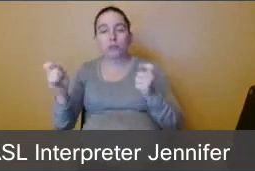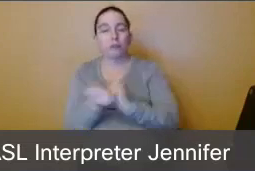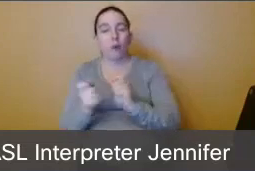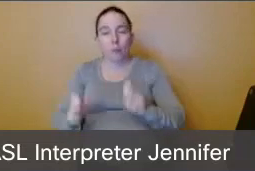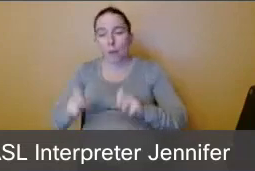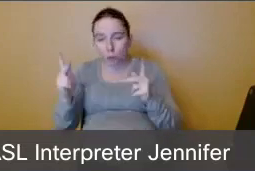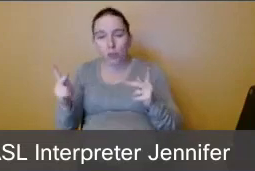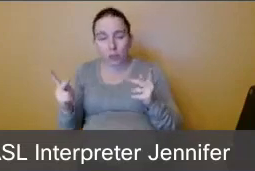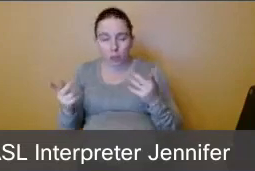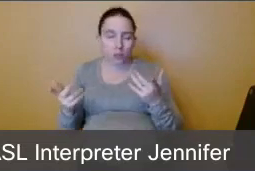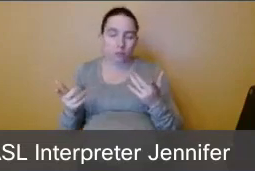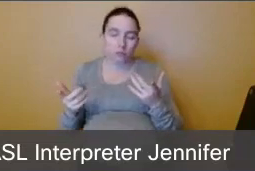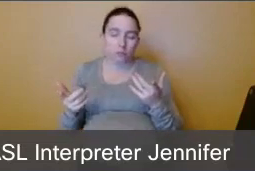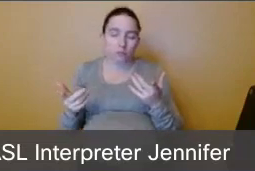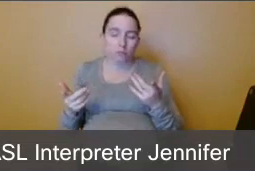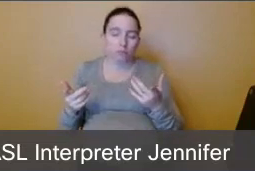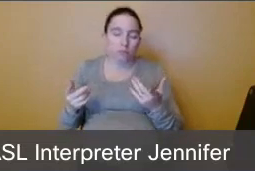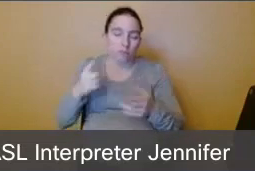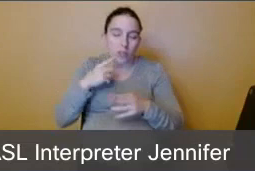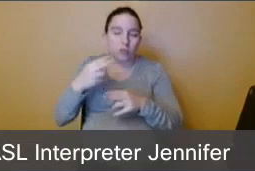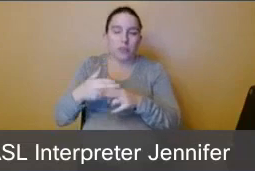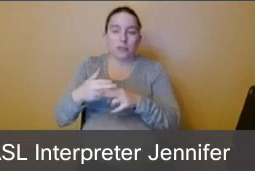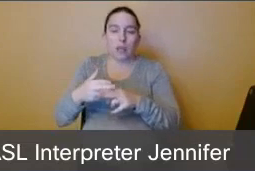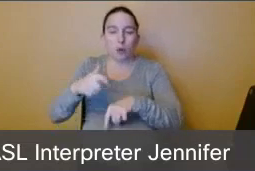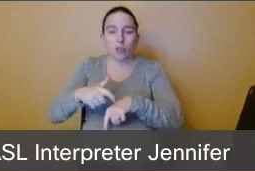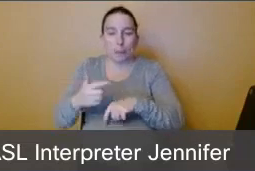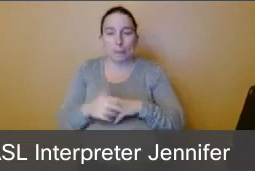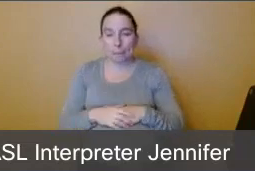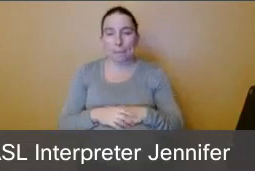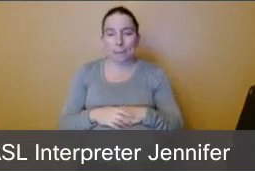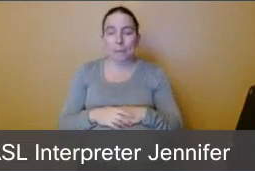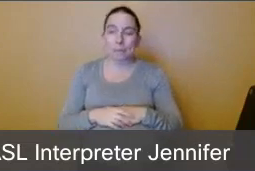in the short term.